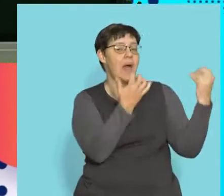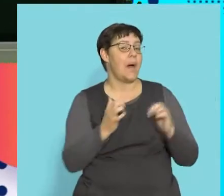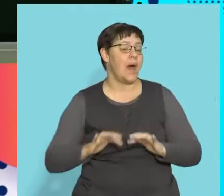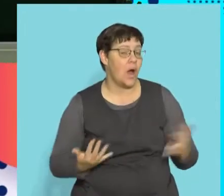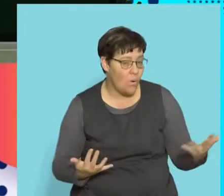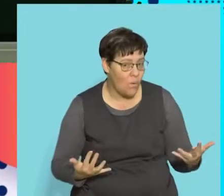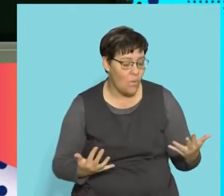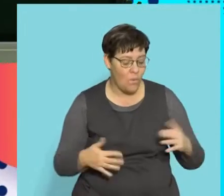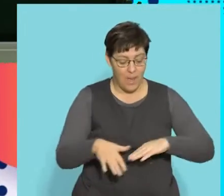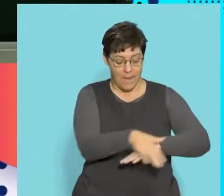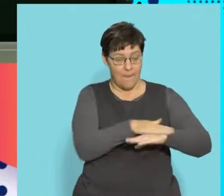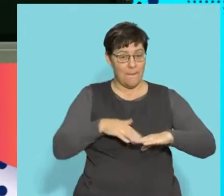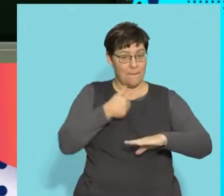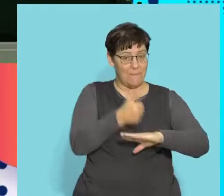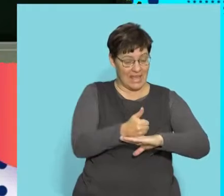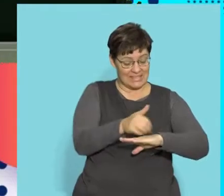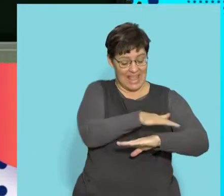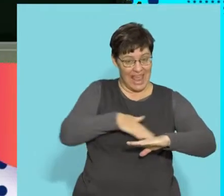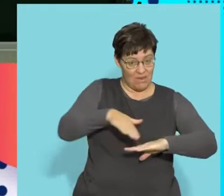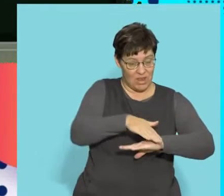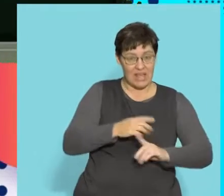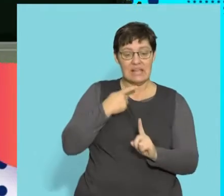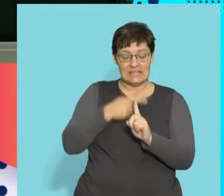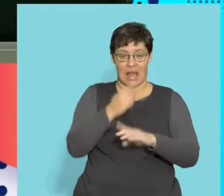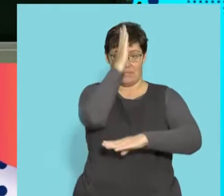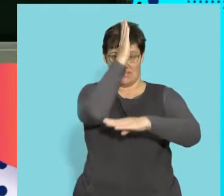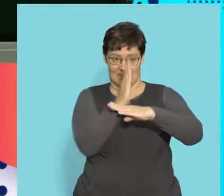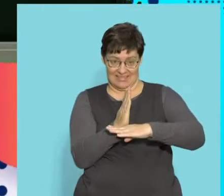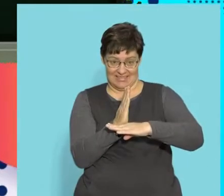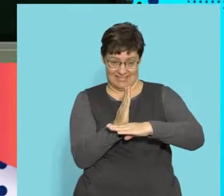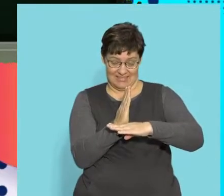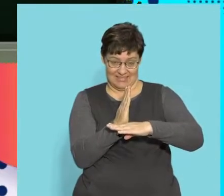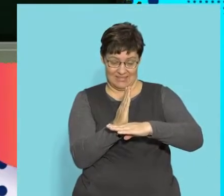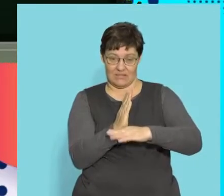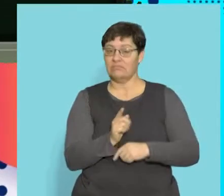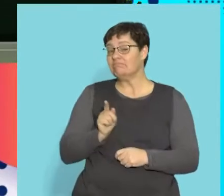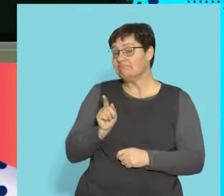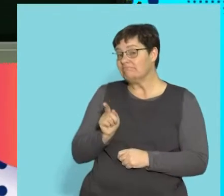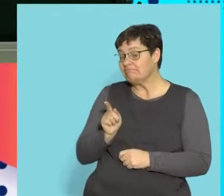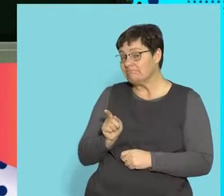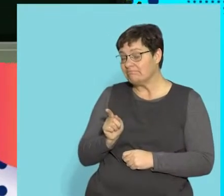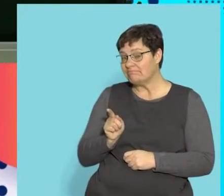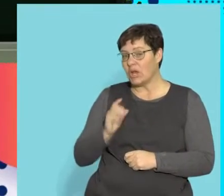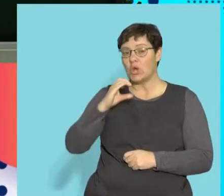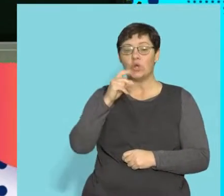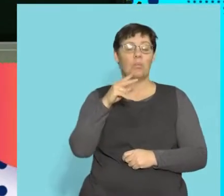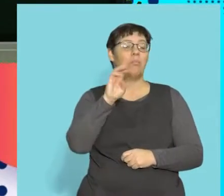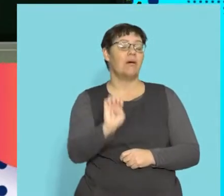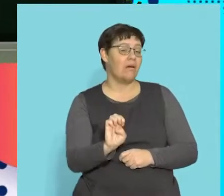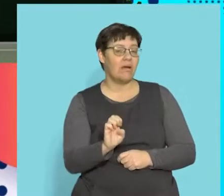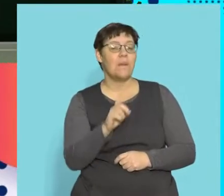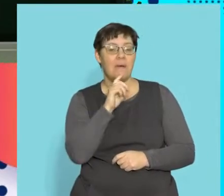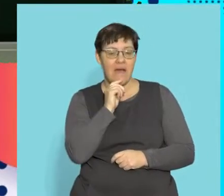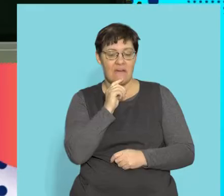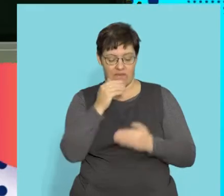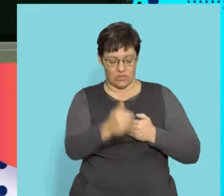by finding the area of the base times the perpendicular height. For this one, I had calculated the area of the